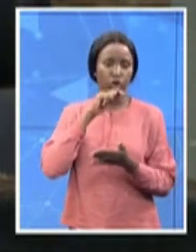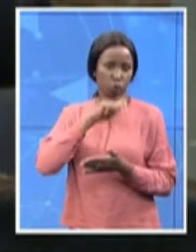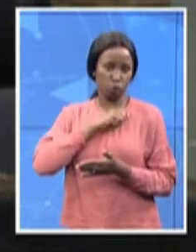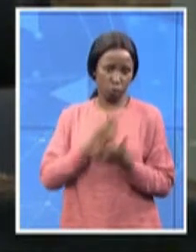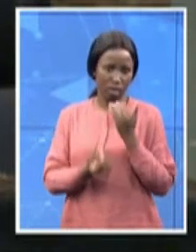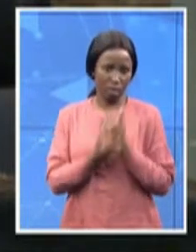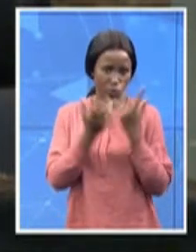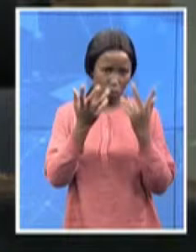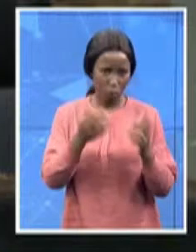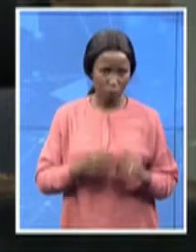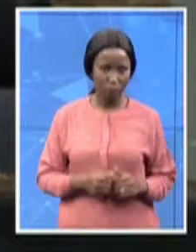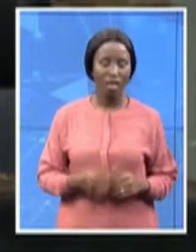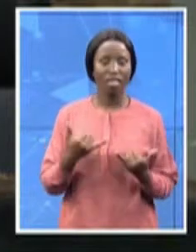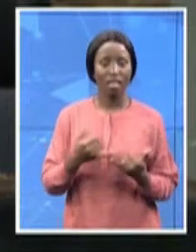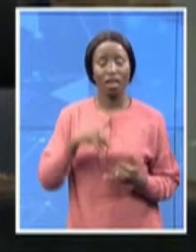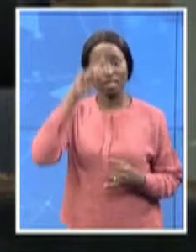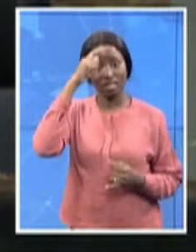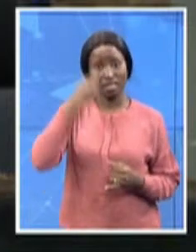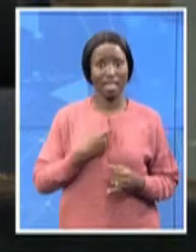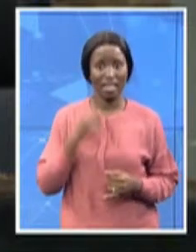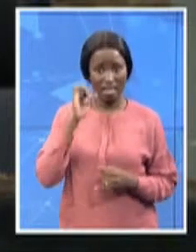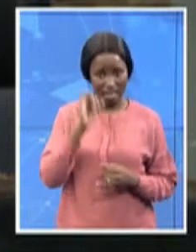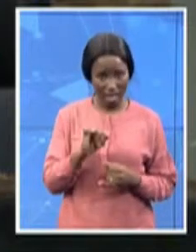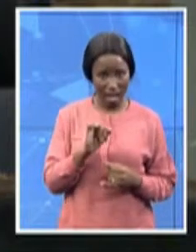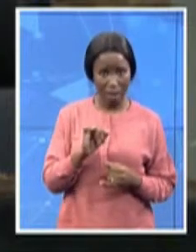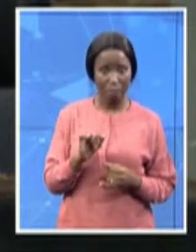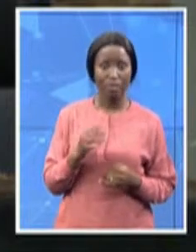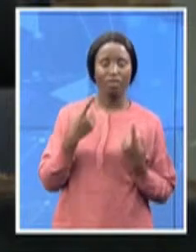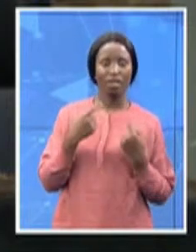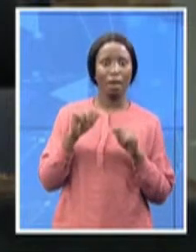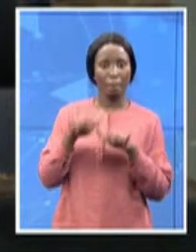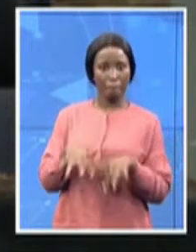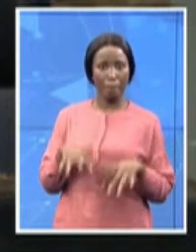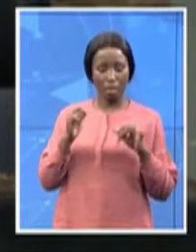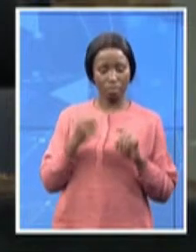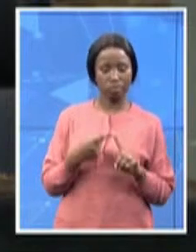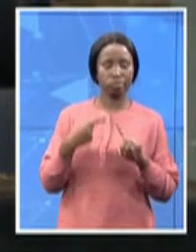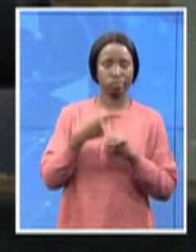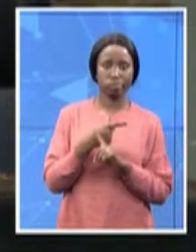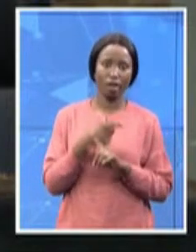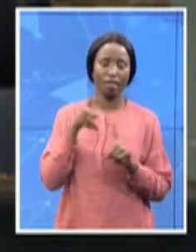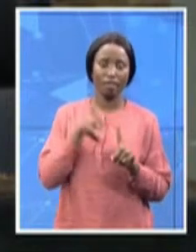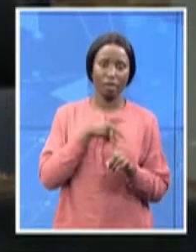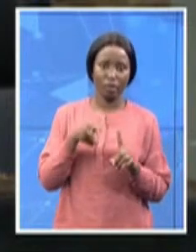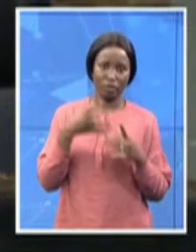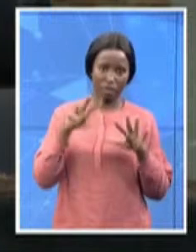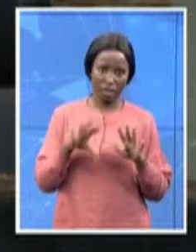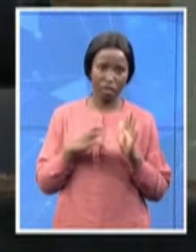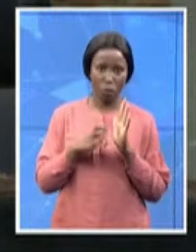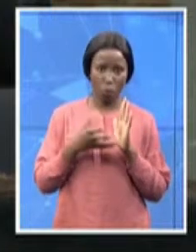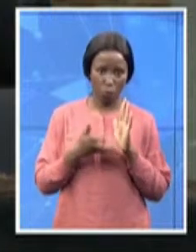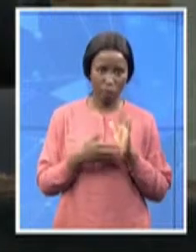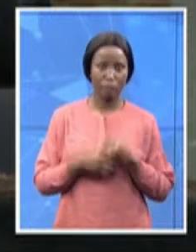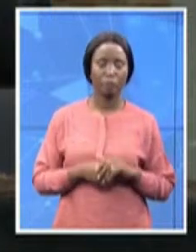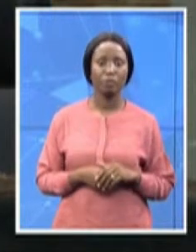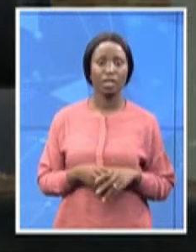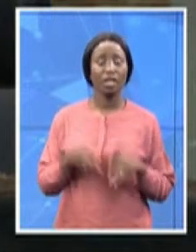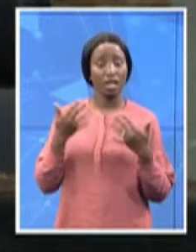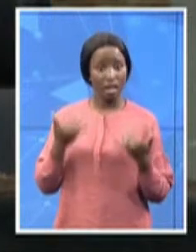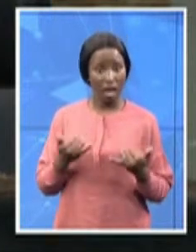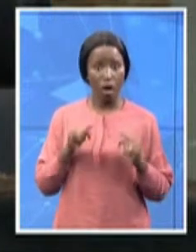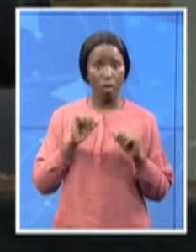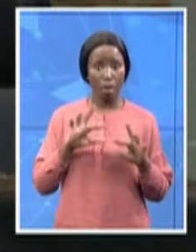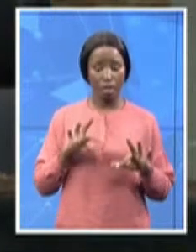misled Parliament in violation of the Code. It should be noted that both complaints did not refer to the President's